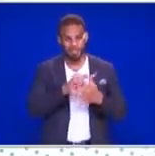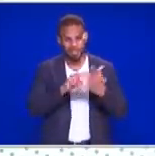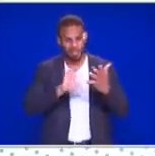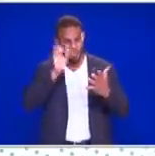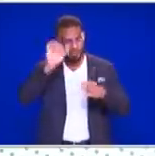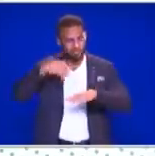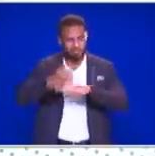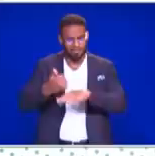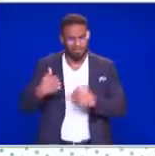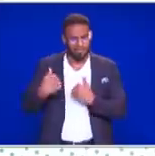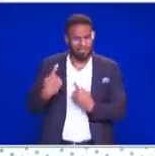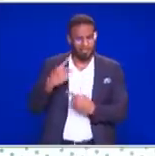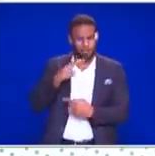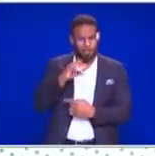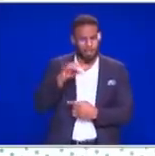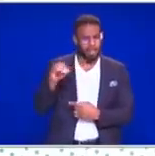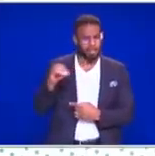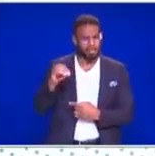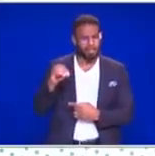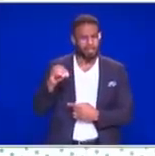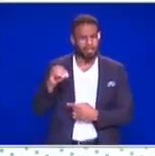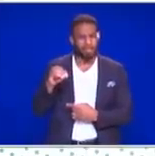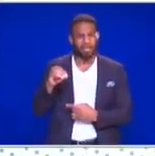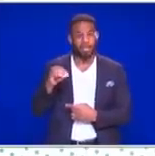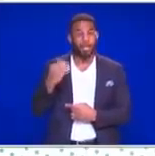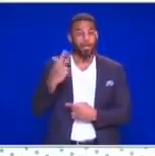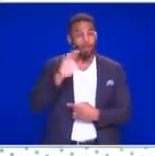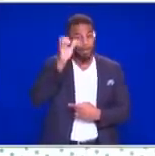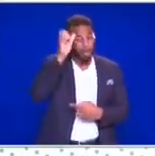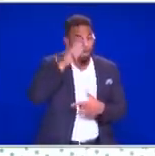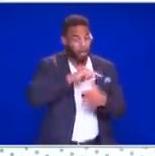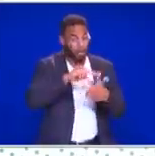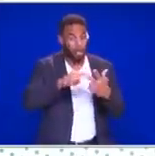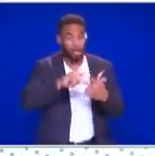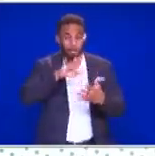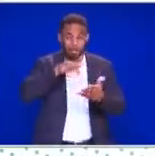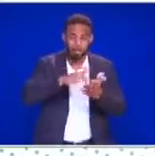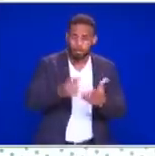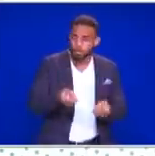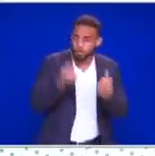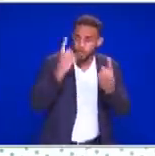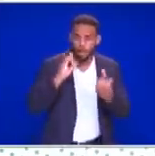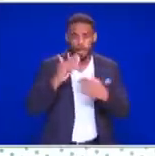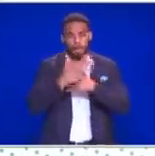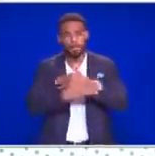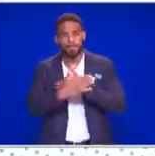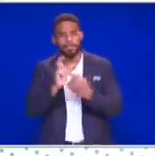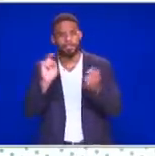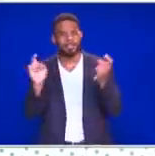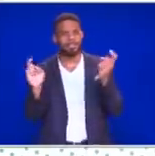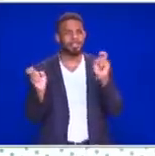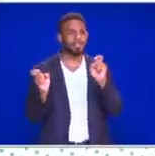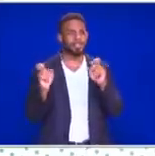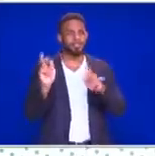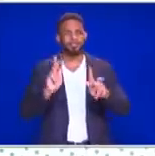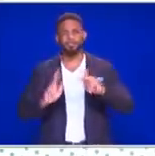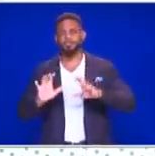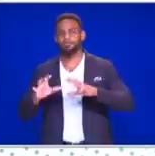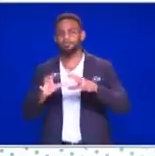in place since the 2000 census, and the three concepts are central to understanding our country's changing